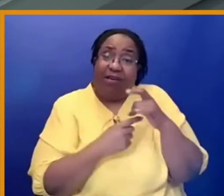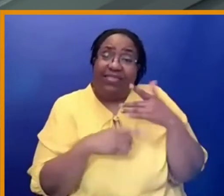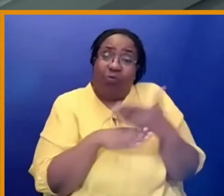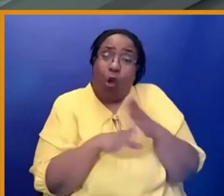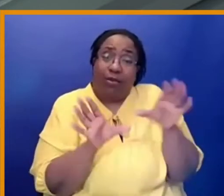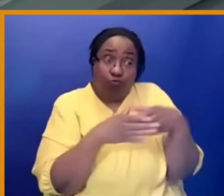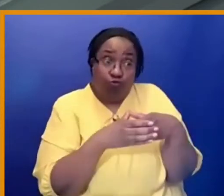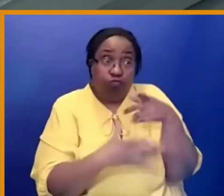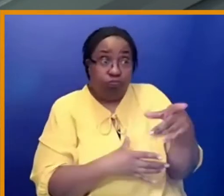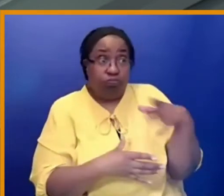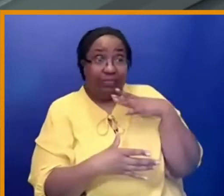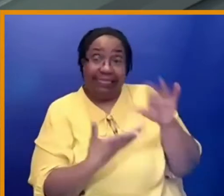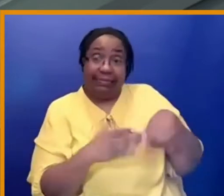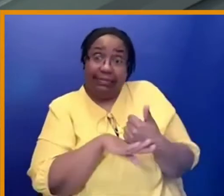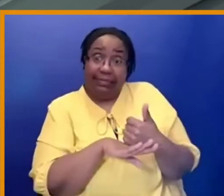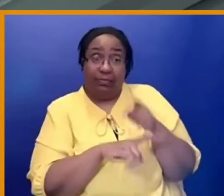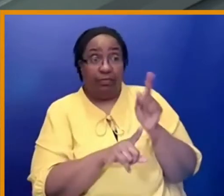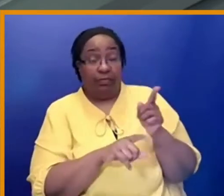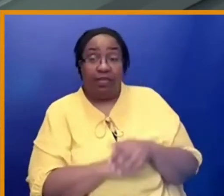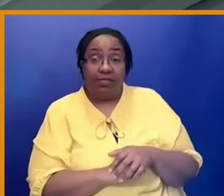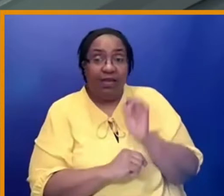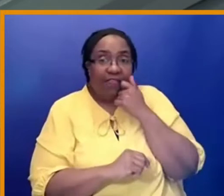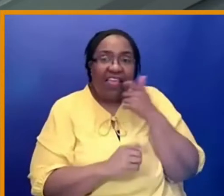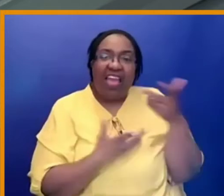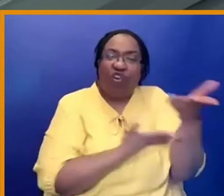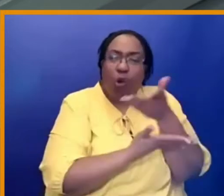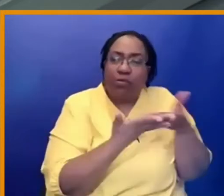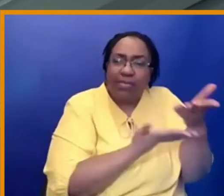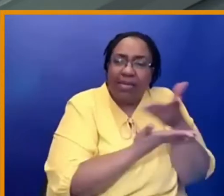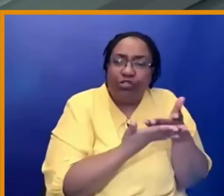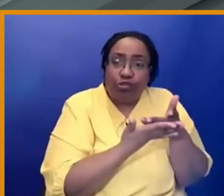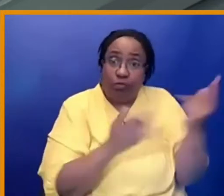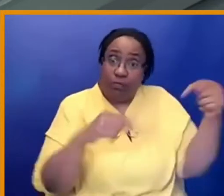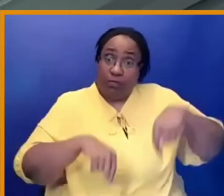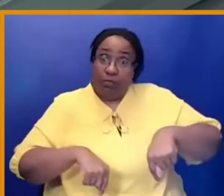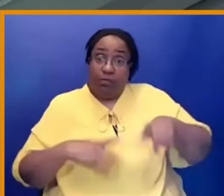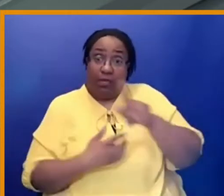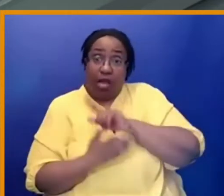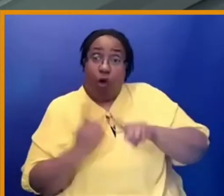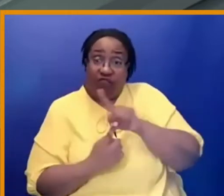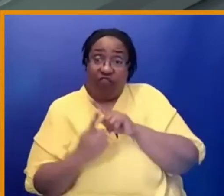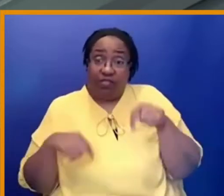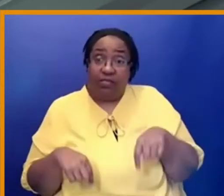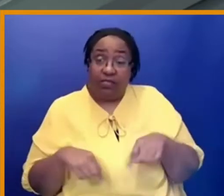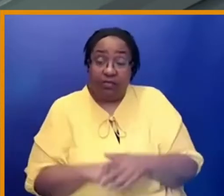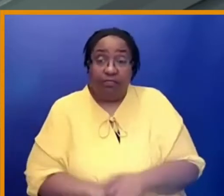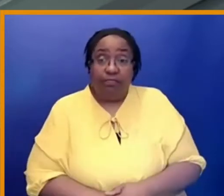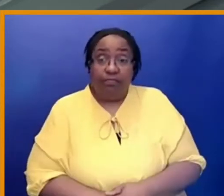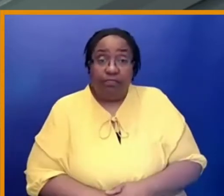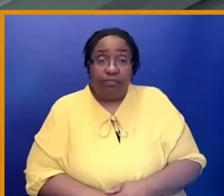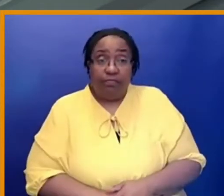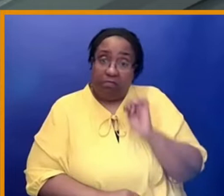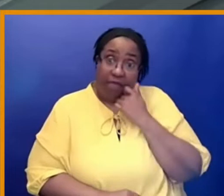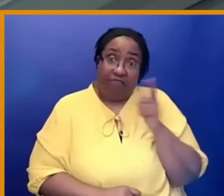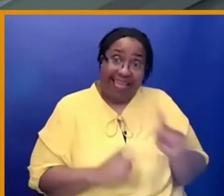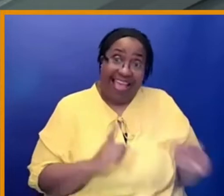Group have a consultation session at conference, that at this conference, and are intending to